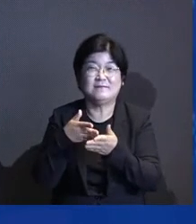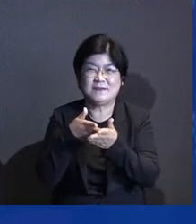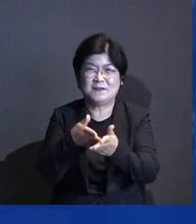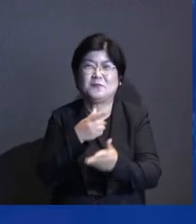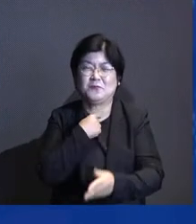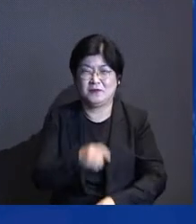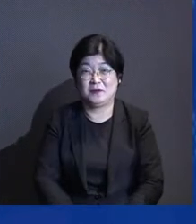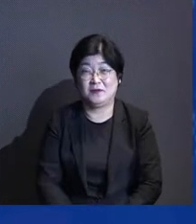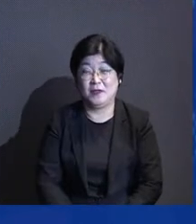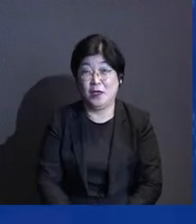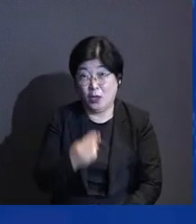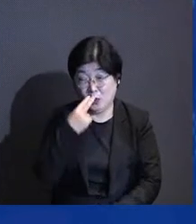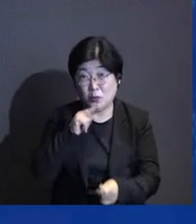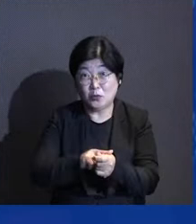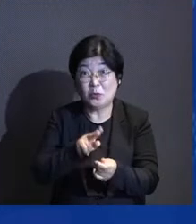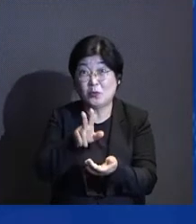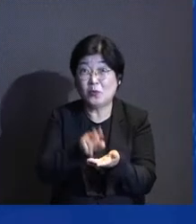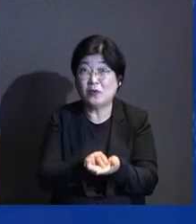challenges.